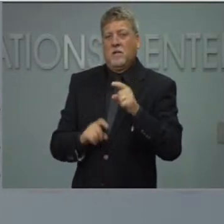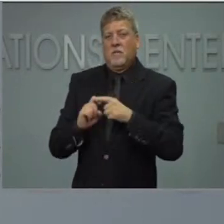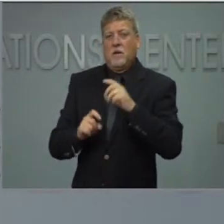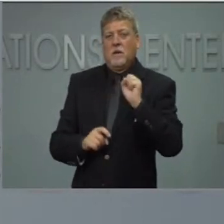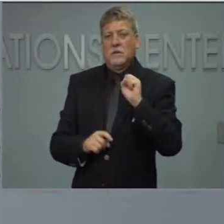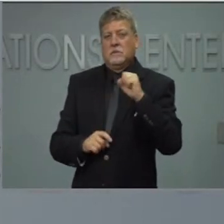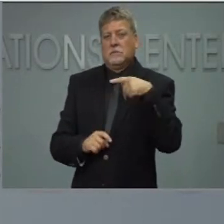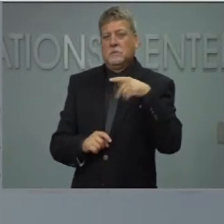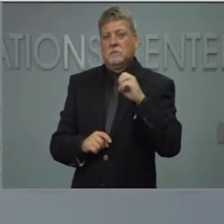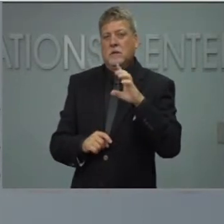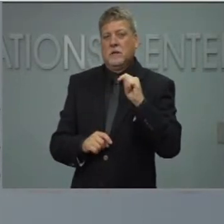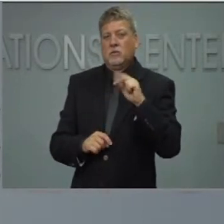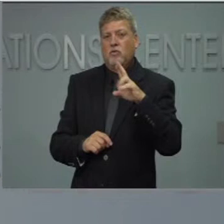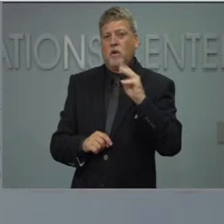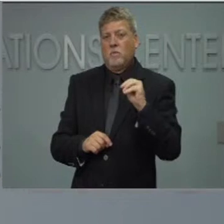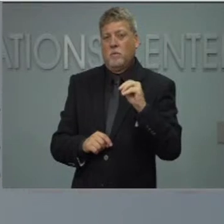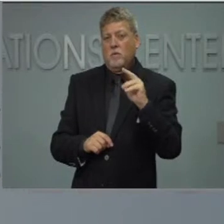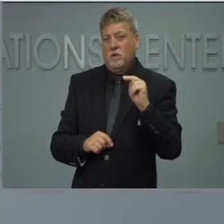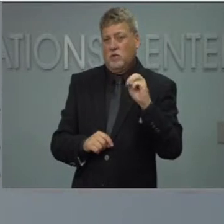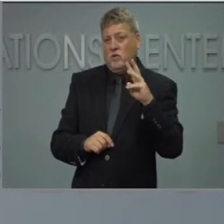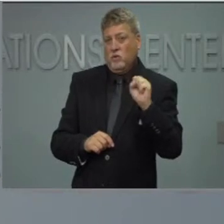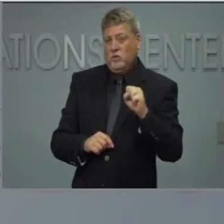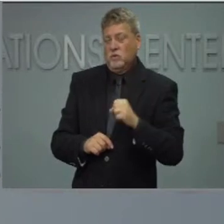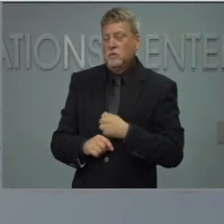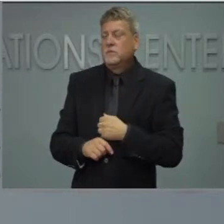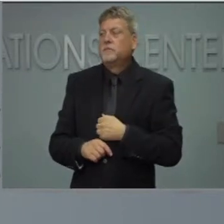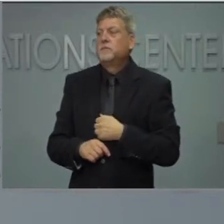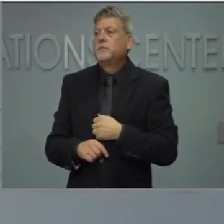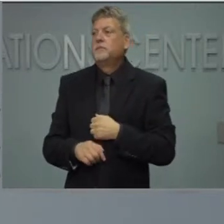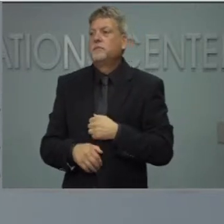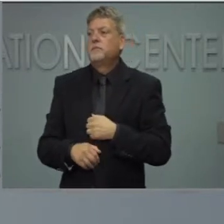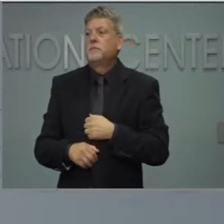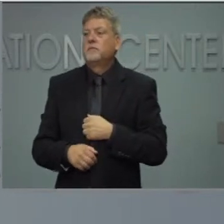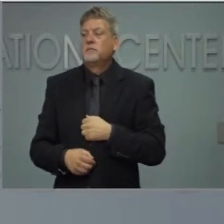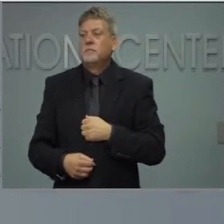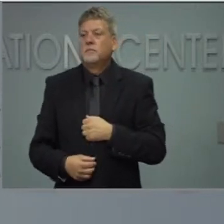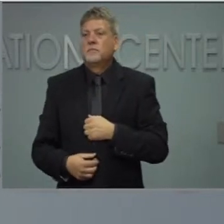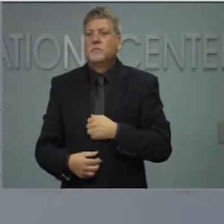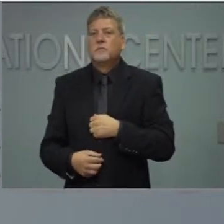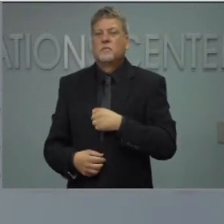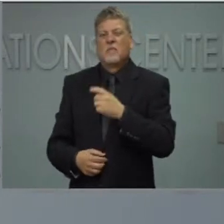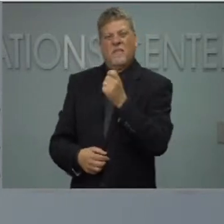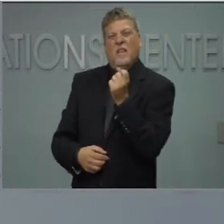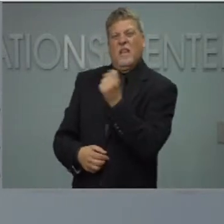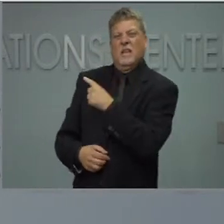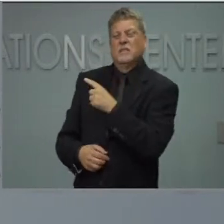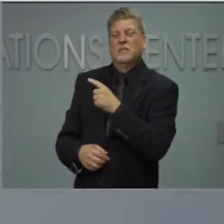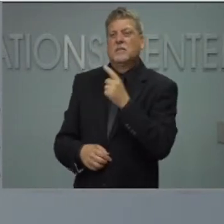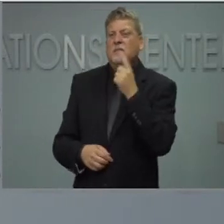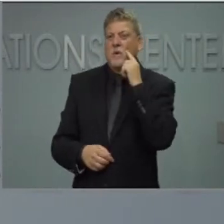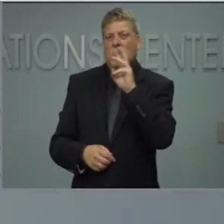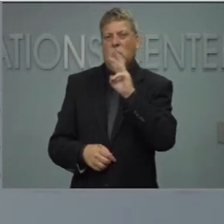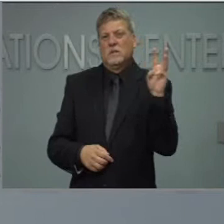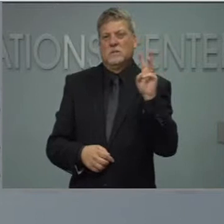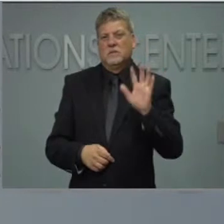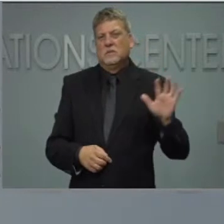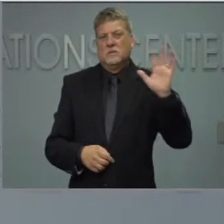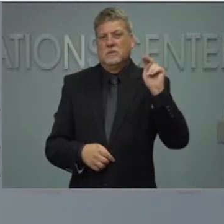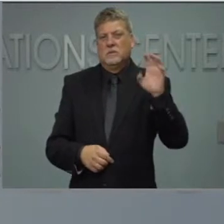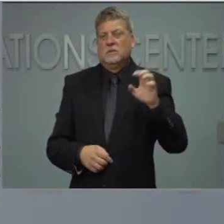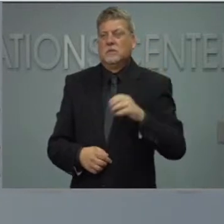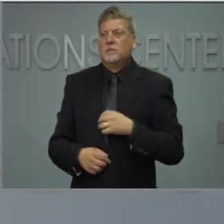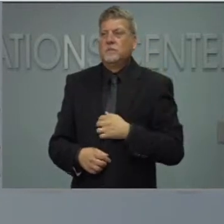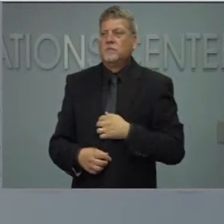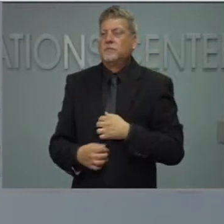Hi, Governor. This question has to deal with what we're seeing in the western part of the state. Flooding continues to harm our state just weeks after a